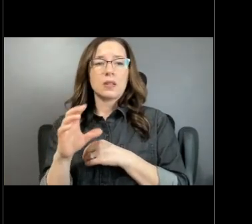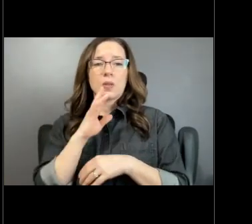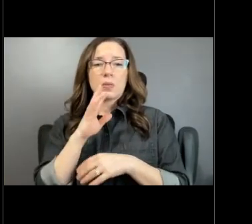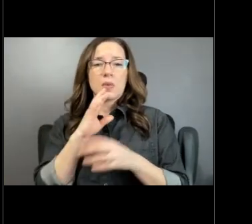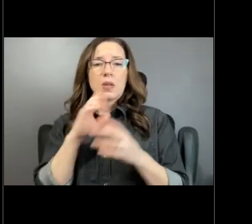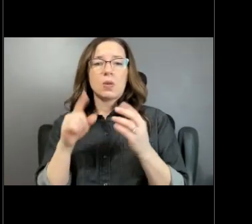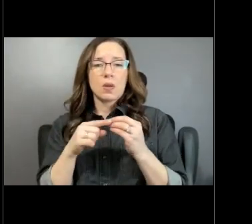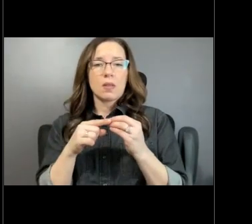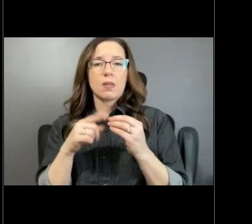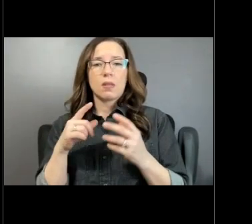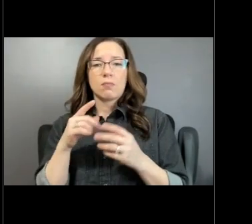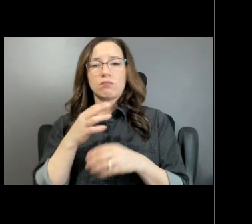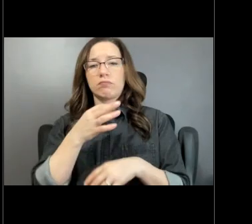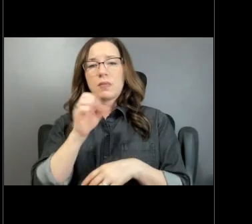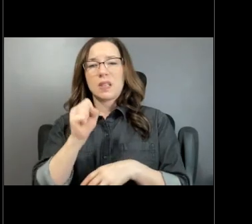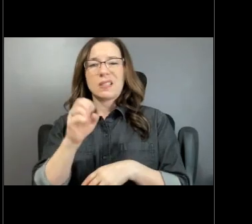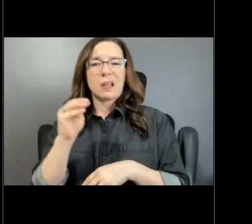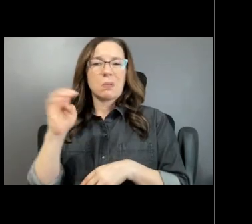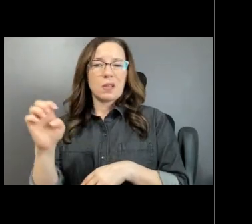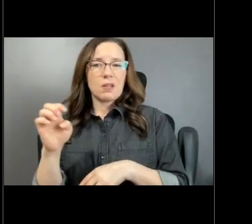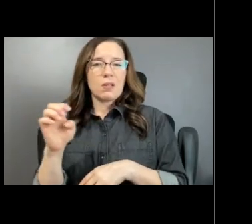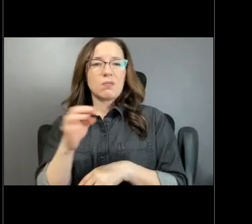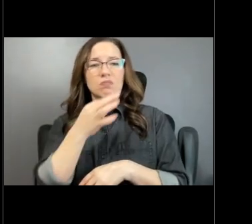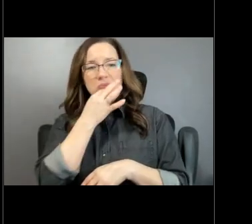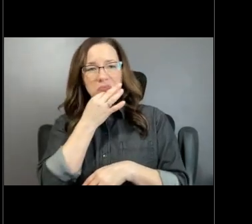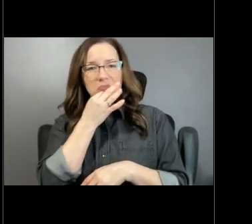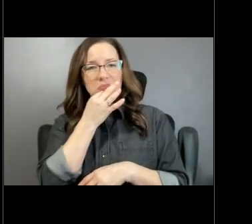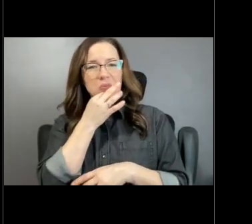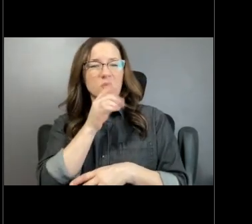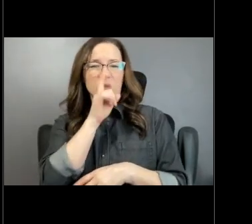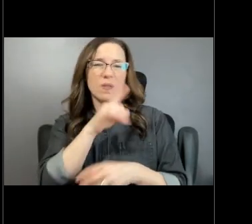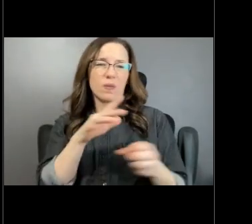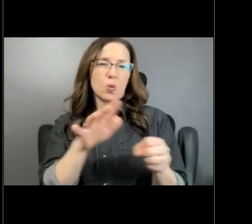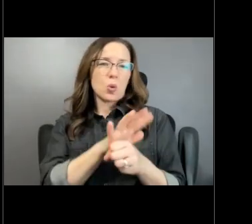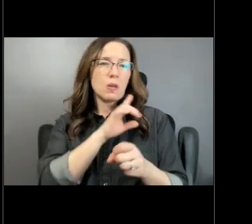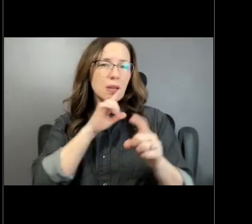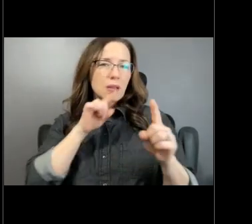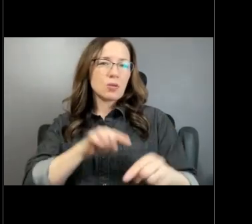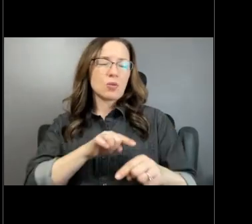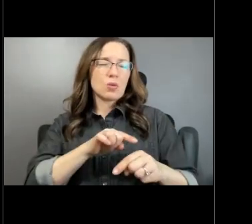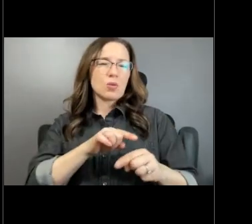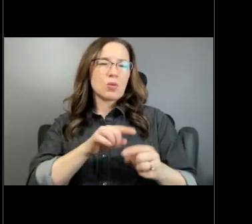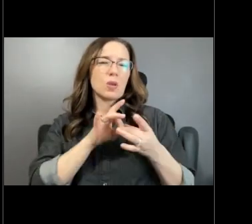comprehensive, detailed answers to your questions.